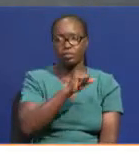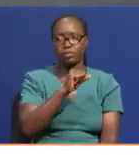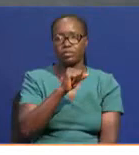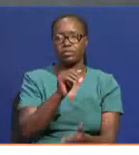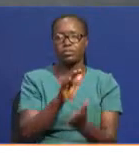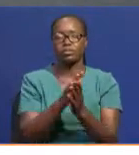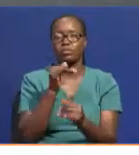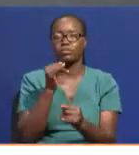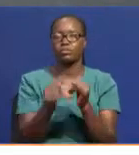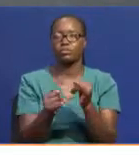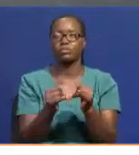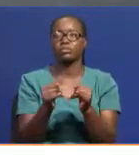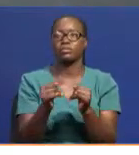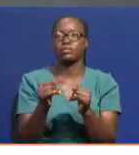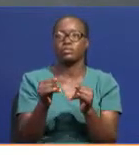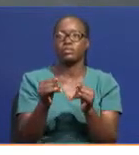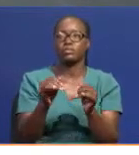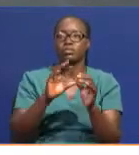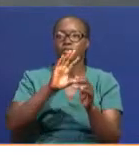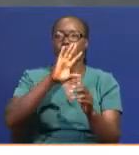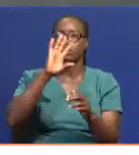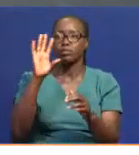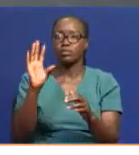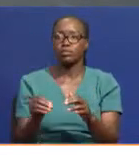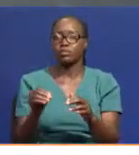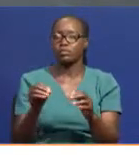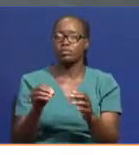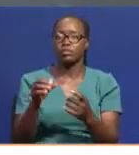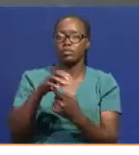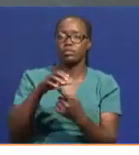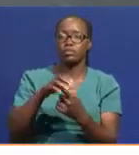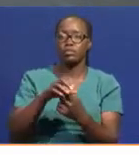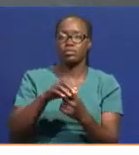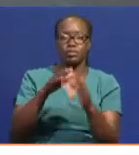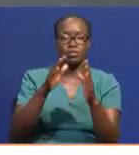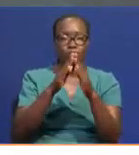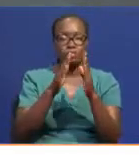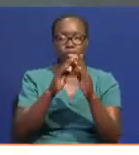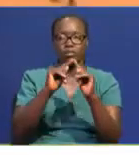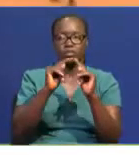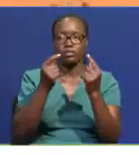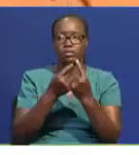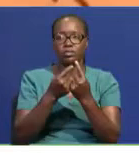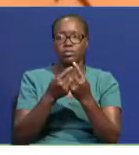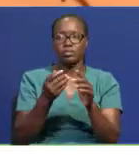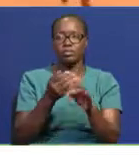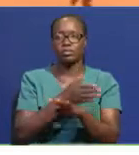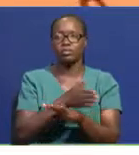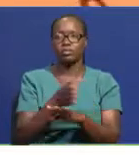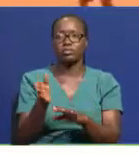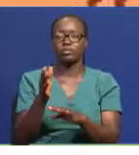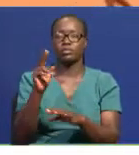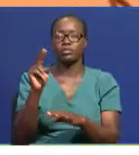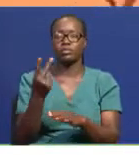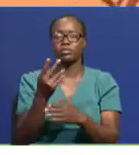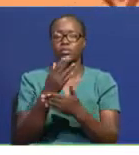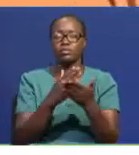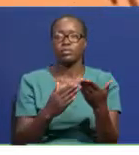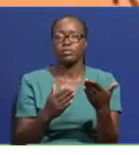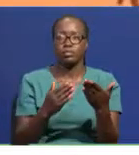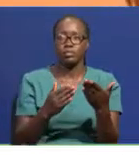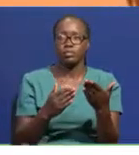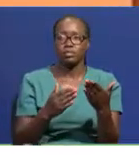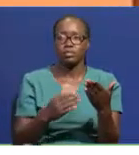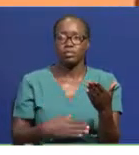in the final of the Africa Volleyball Club Championship in Cairo, Egypt. The team will now play the loser of the second semi-final